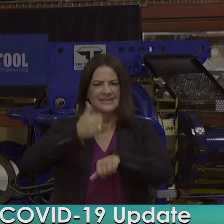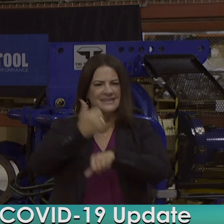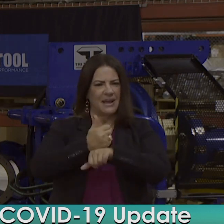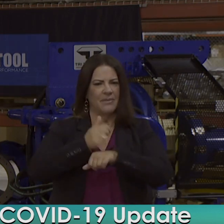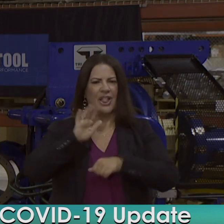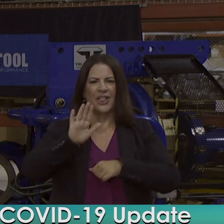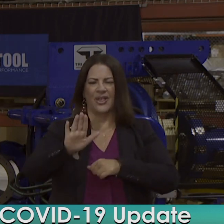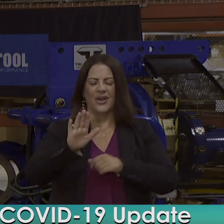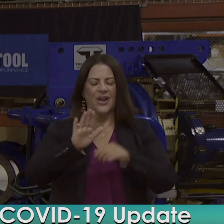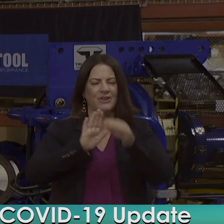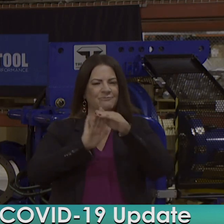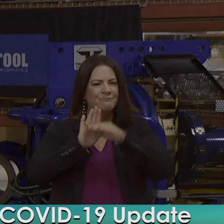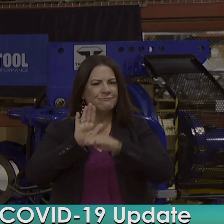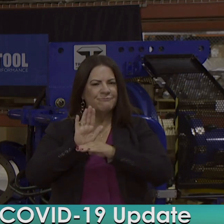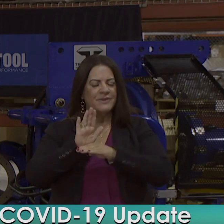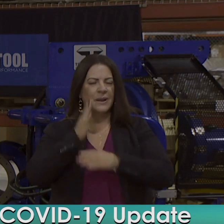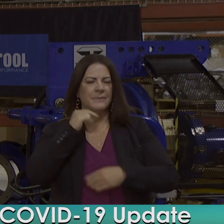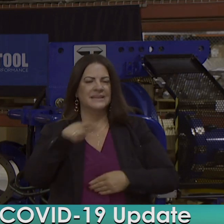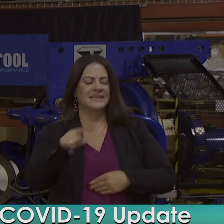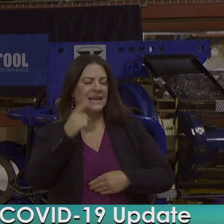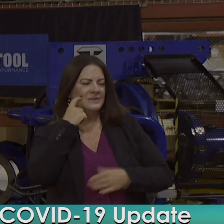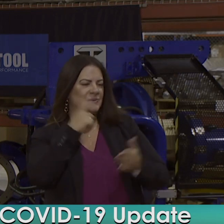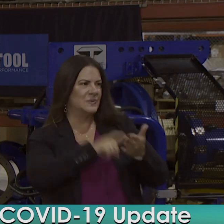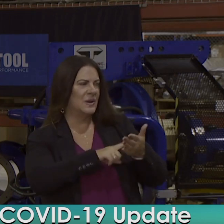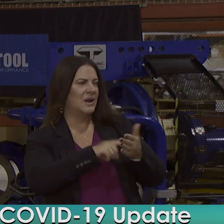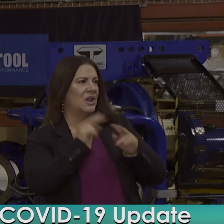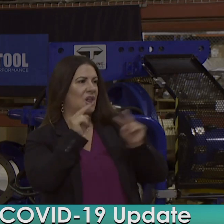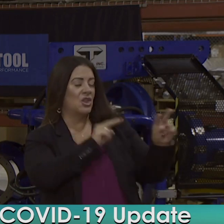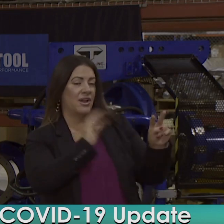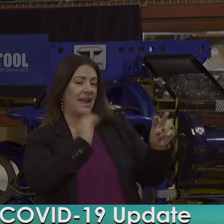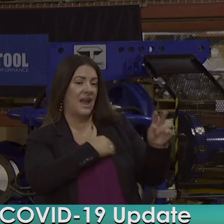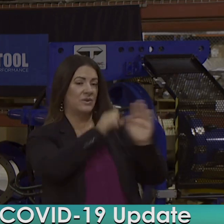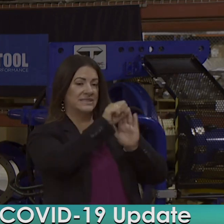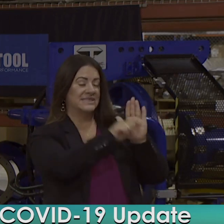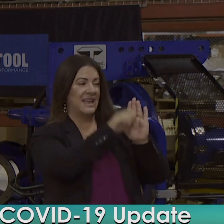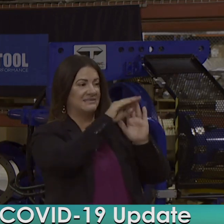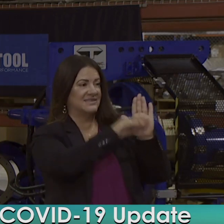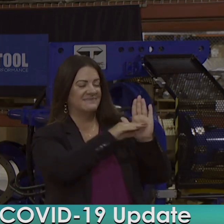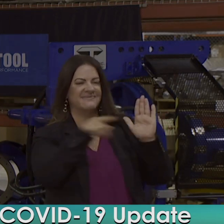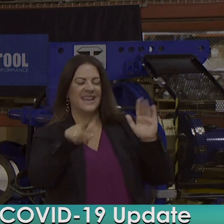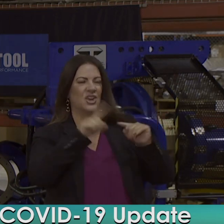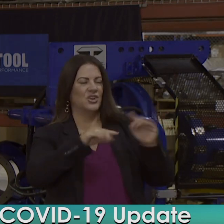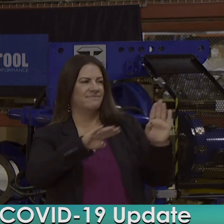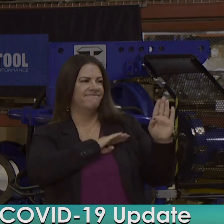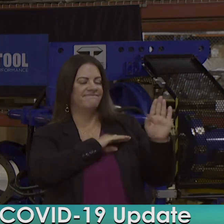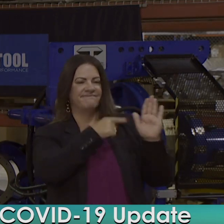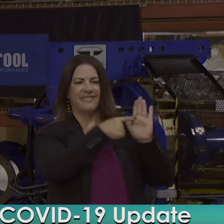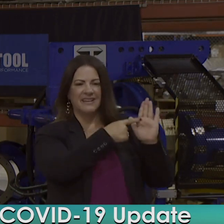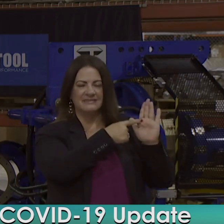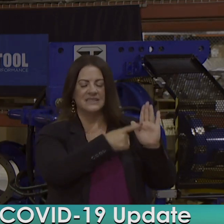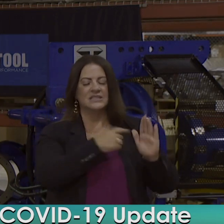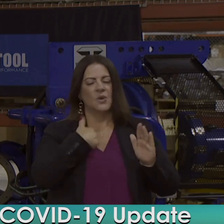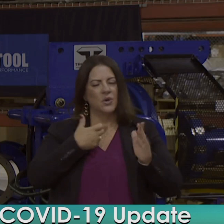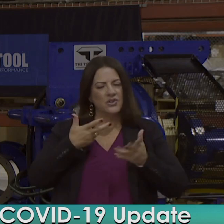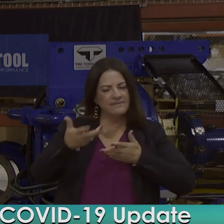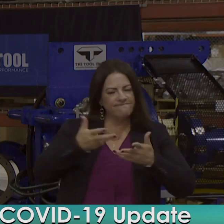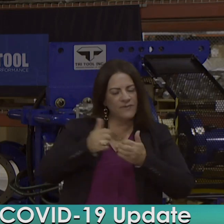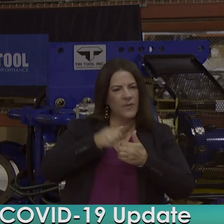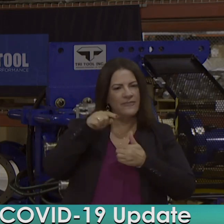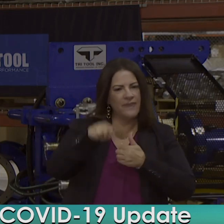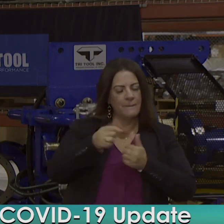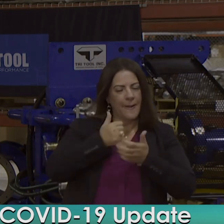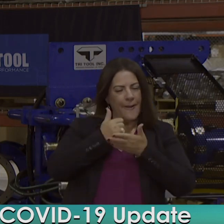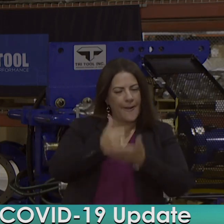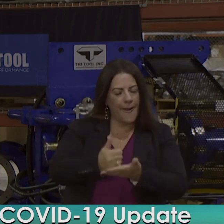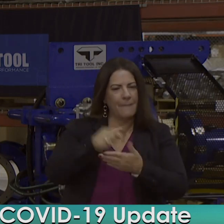recognize they couldn't meet the criteria the state of California has put forward. But nonetheless, we are engaging them with technical assistance.